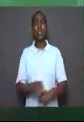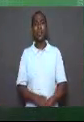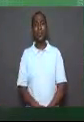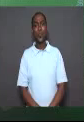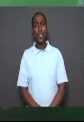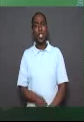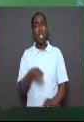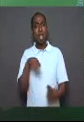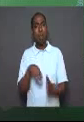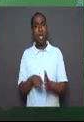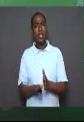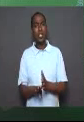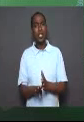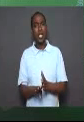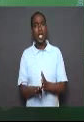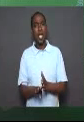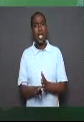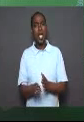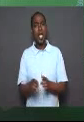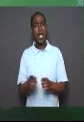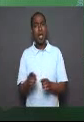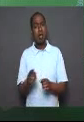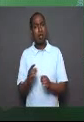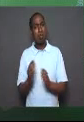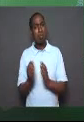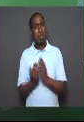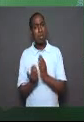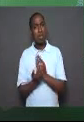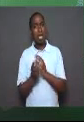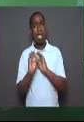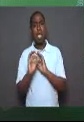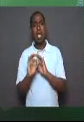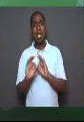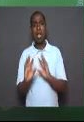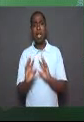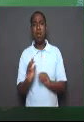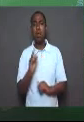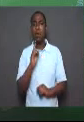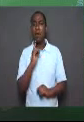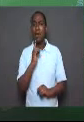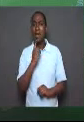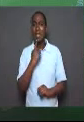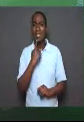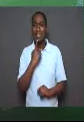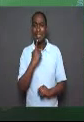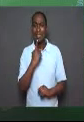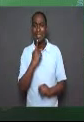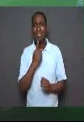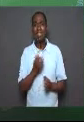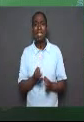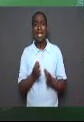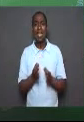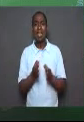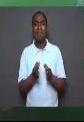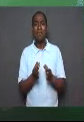If the bacteria go untreated, eventually the acid will eat away and break